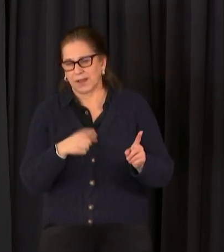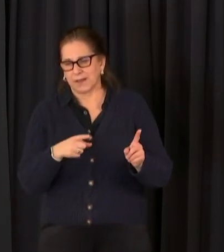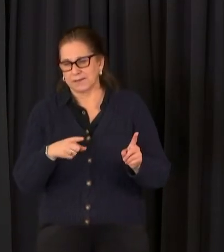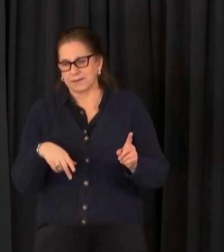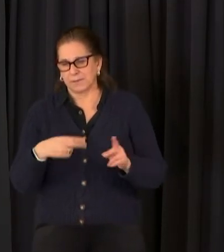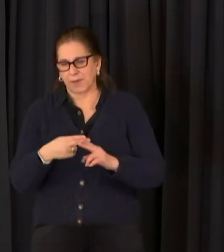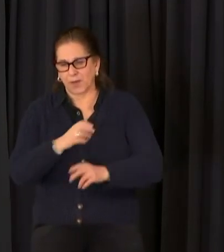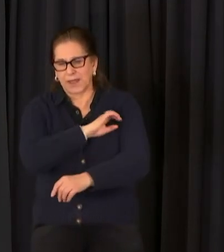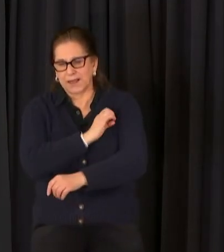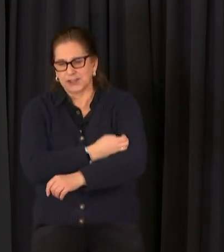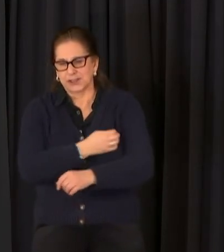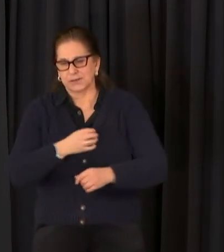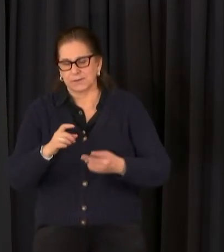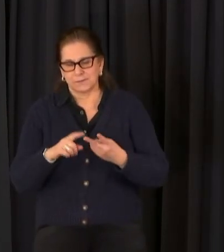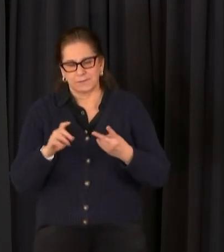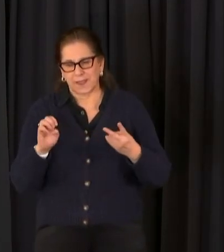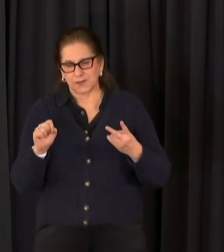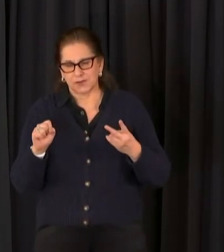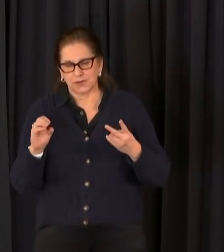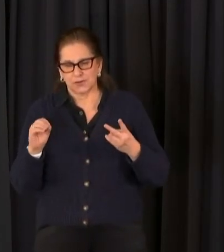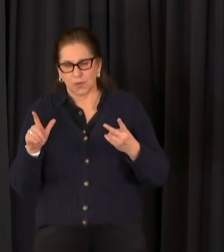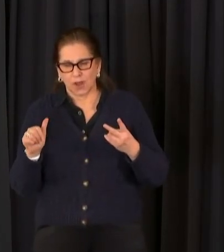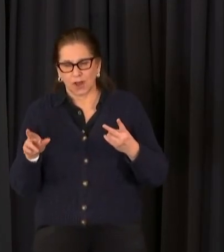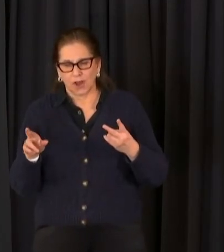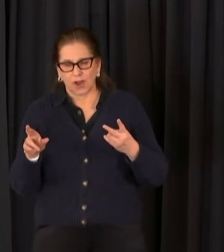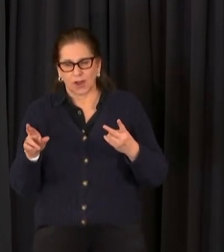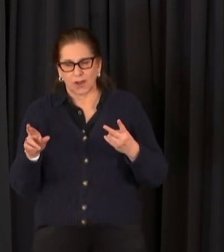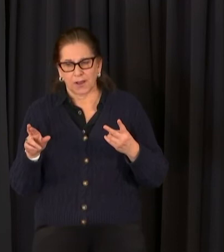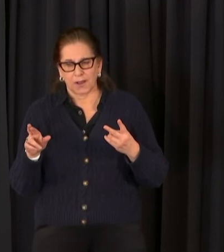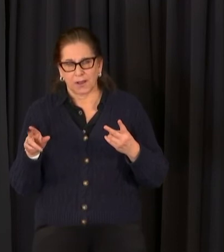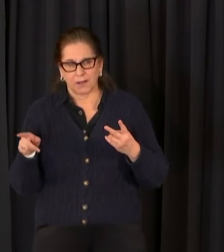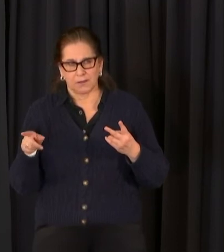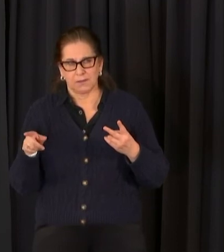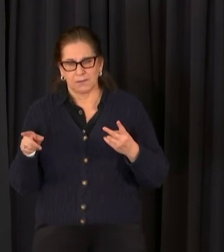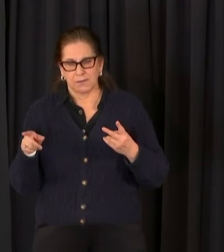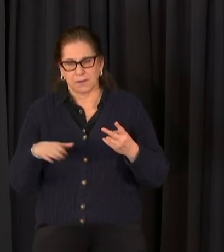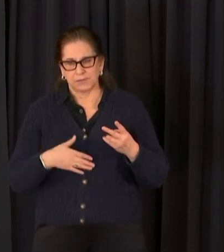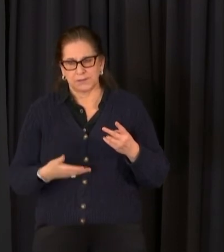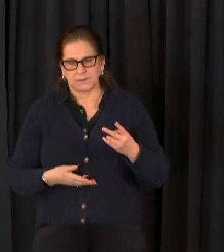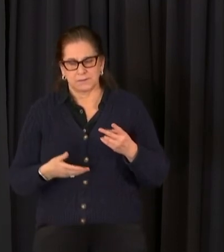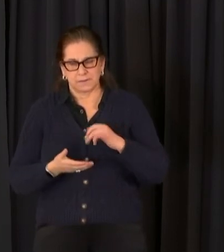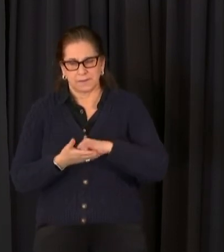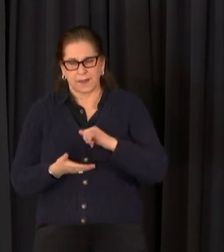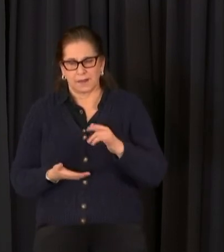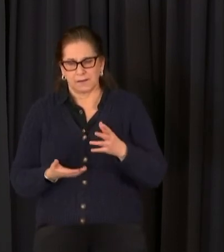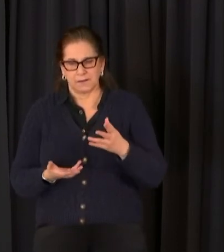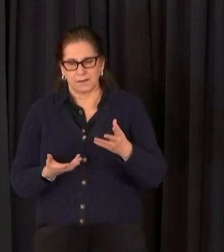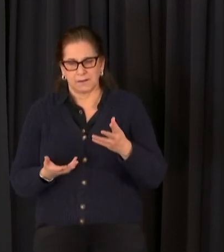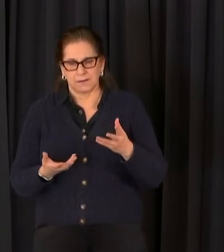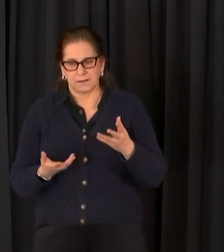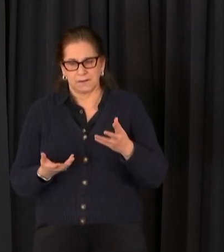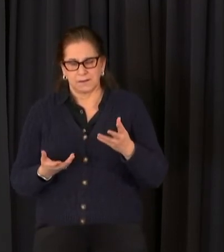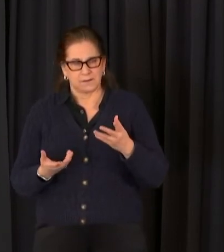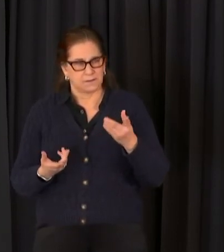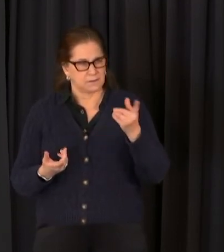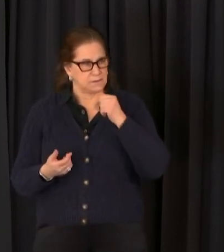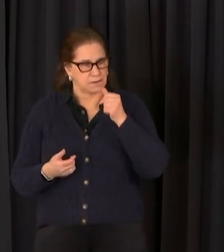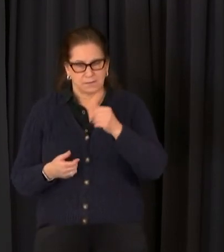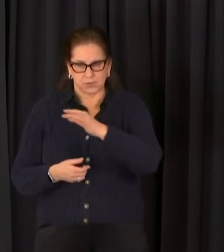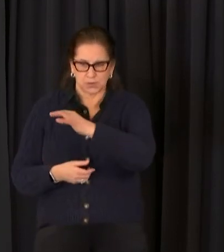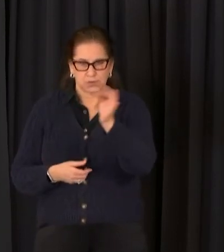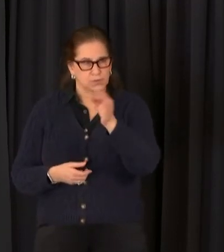the energy solar sector who are a little upset, I guess, that their choices didn't get nominated. I'm wondering